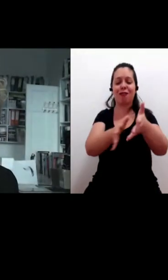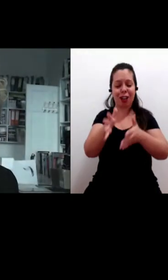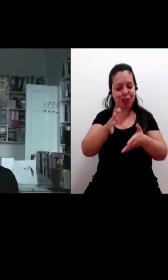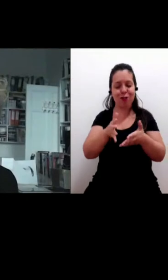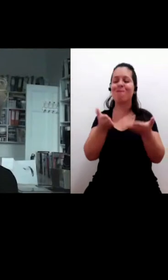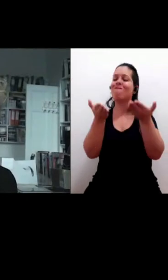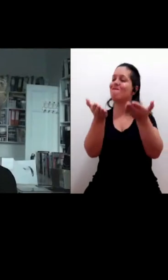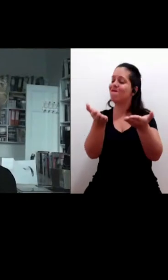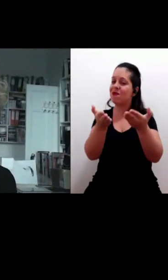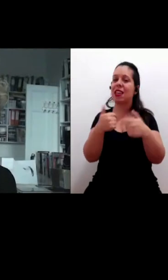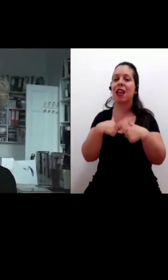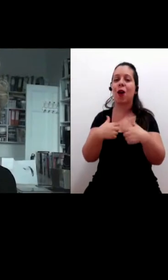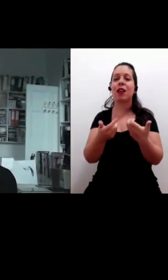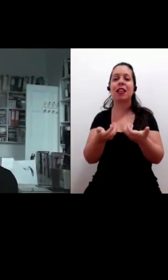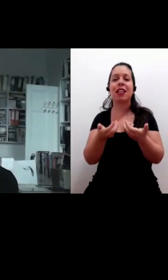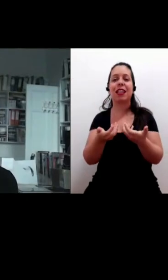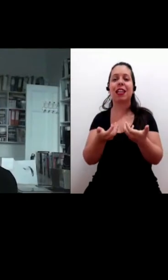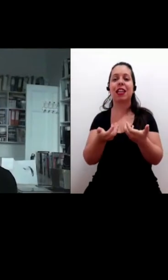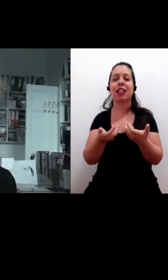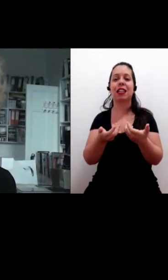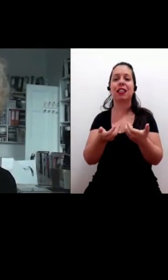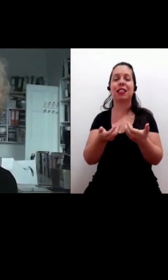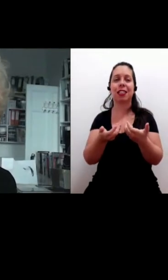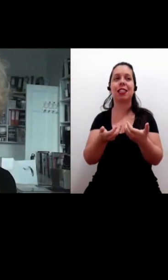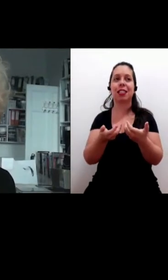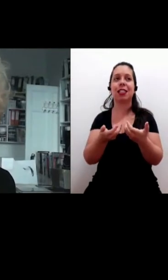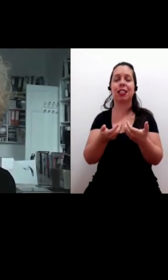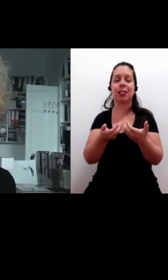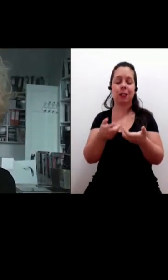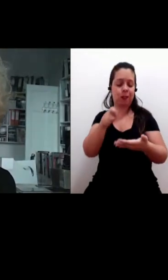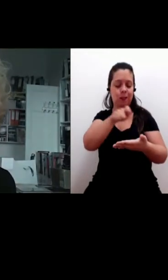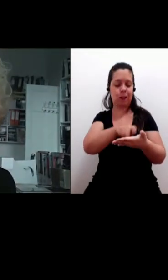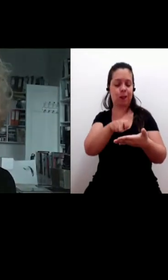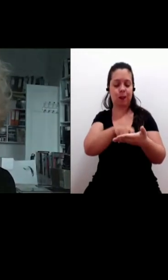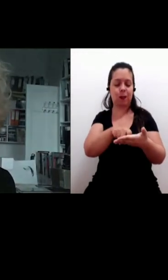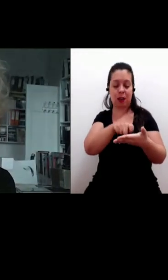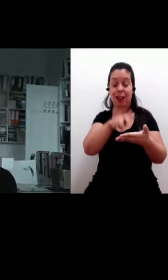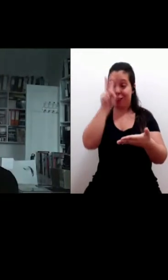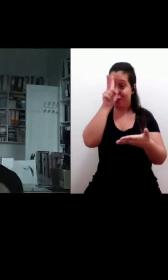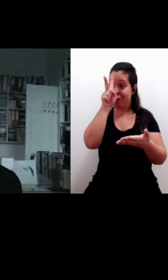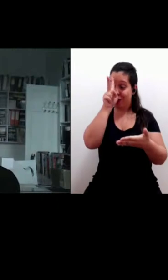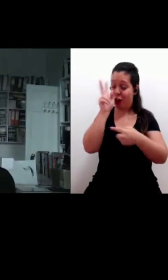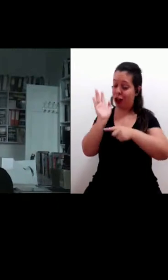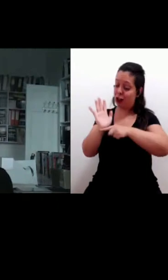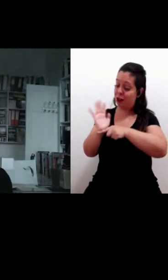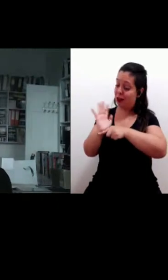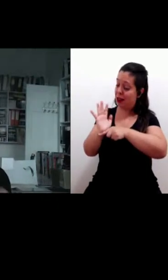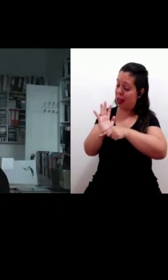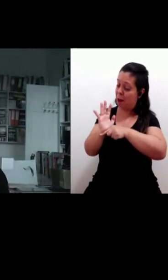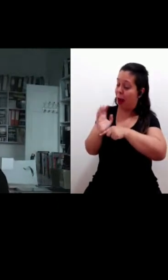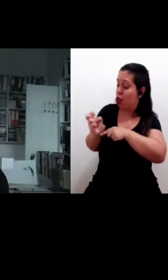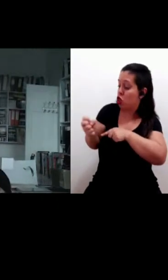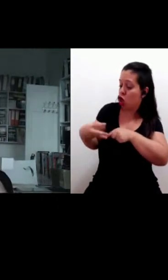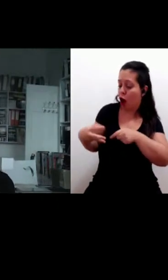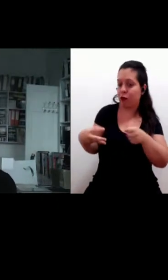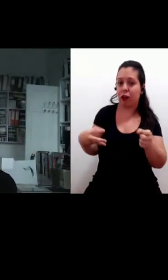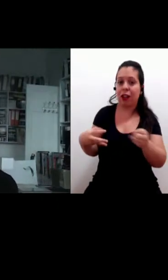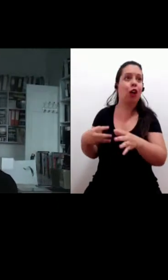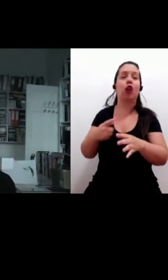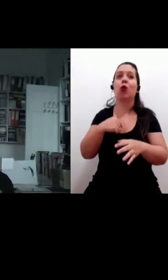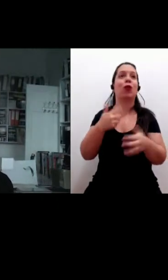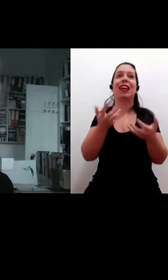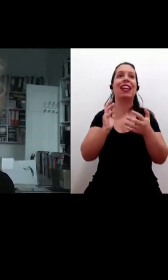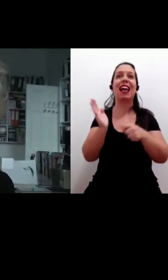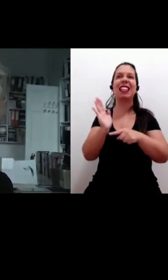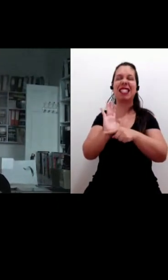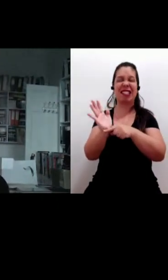make a history of innovation in cinema, not greatness in cinema, not